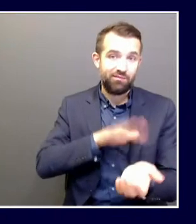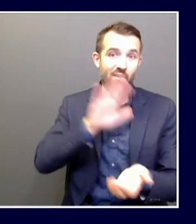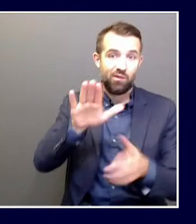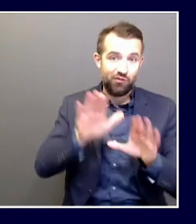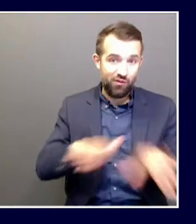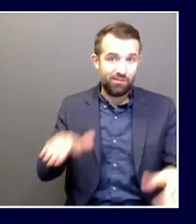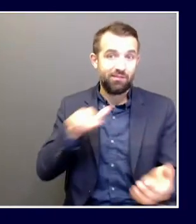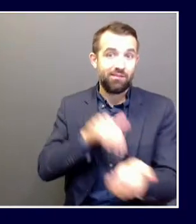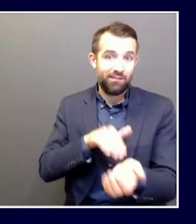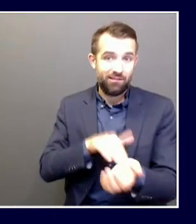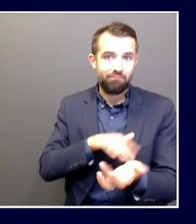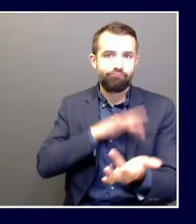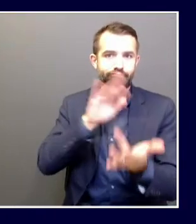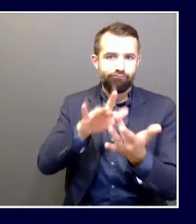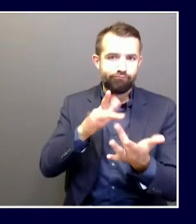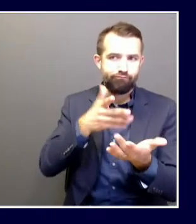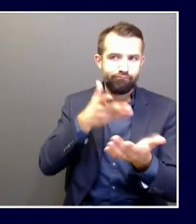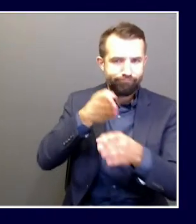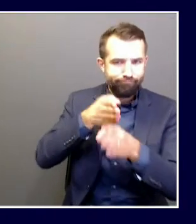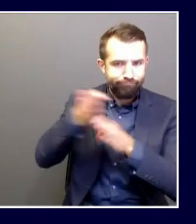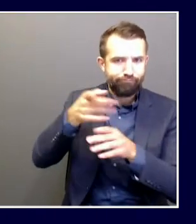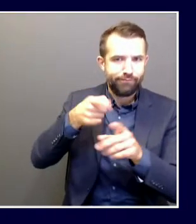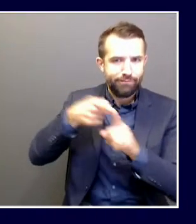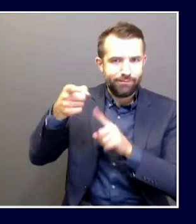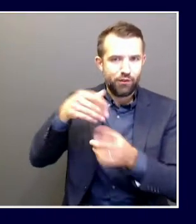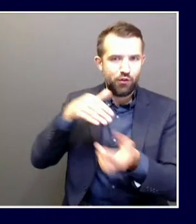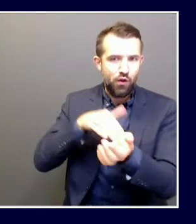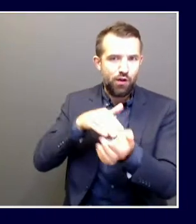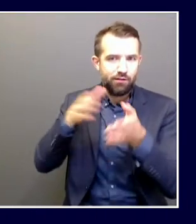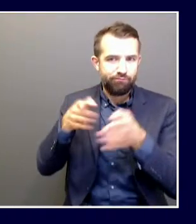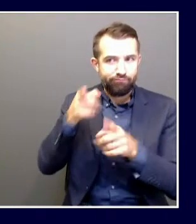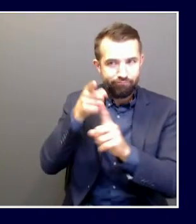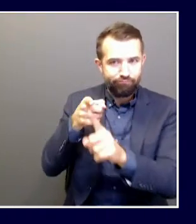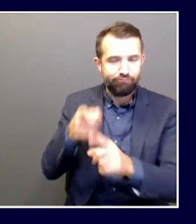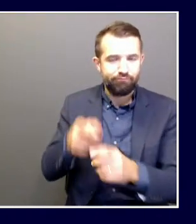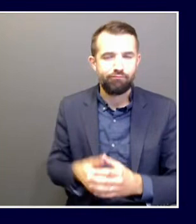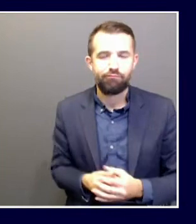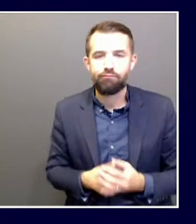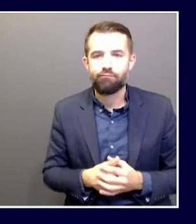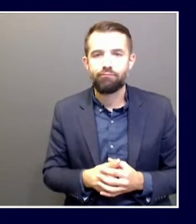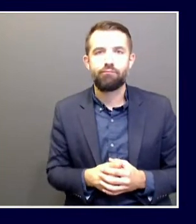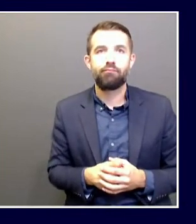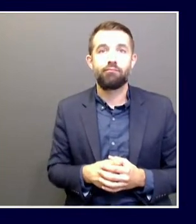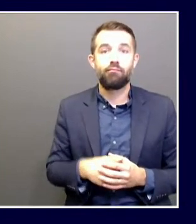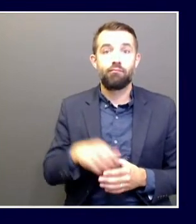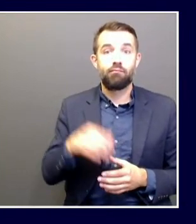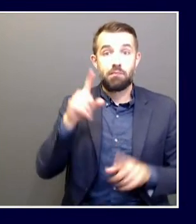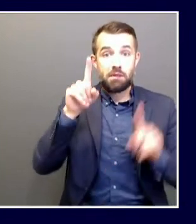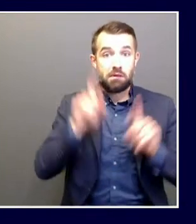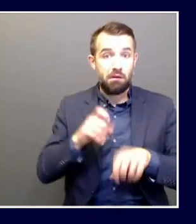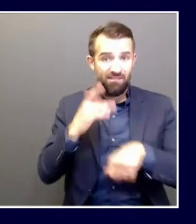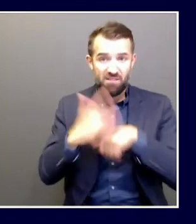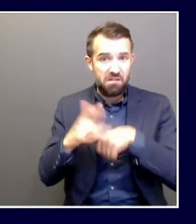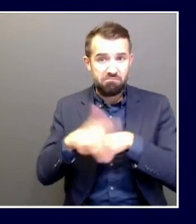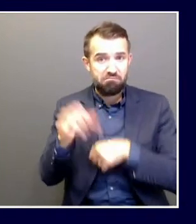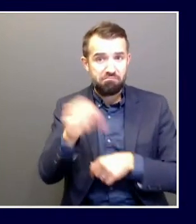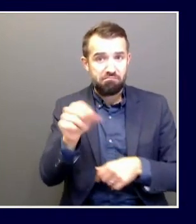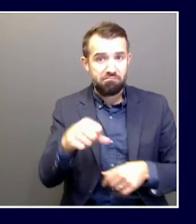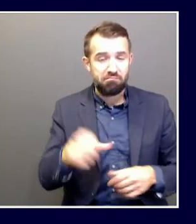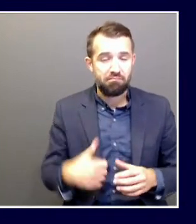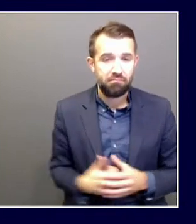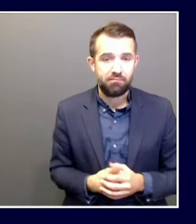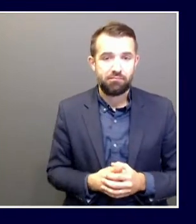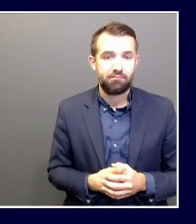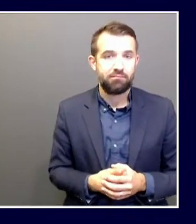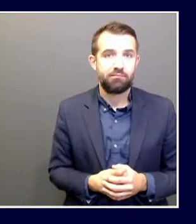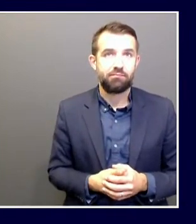professionals. The other is testing is available. Again, and I'll turn it to the commissioner in a